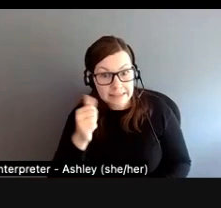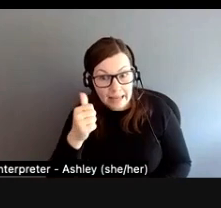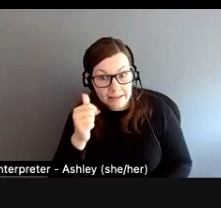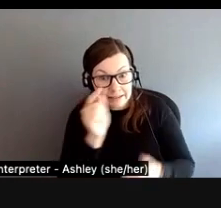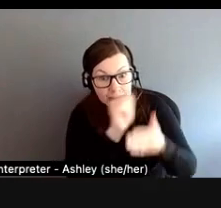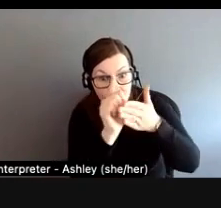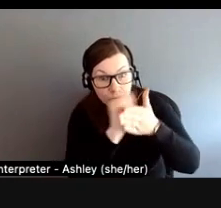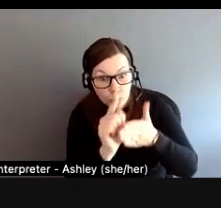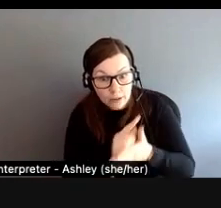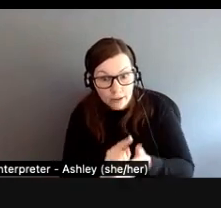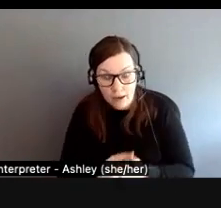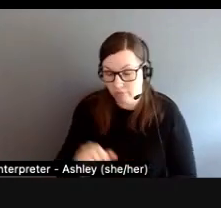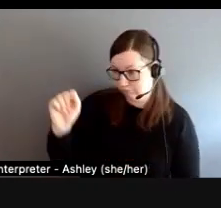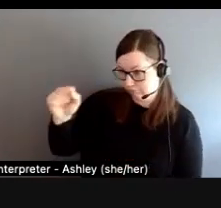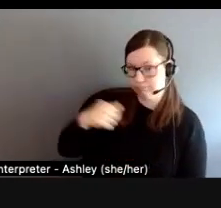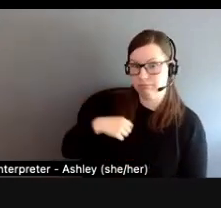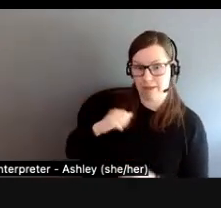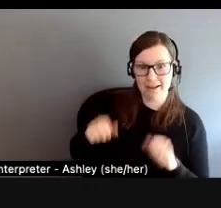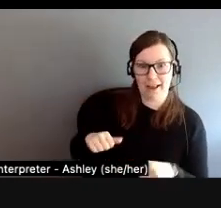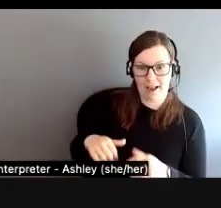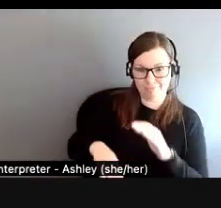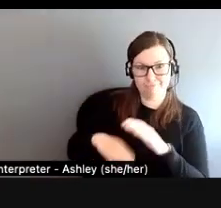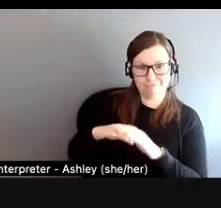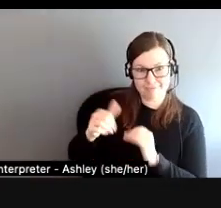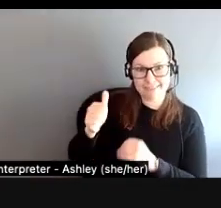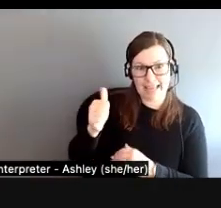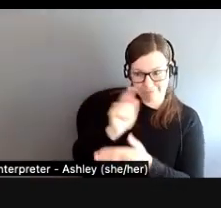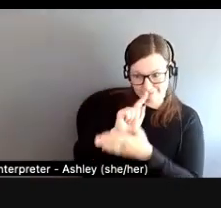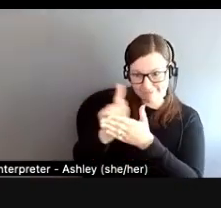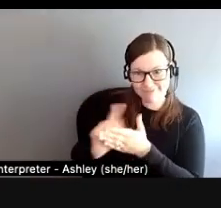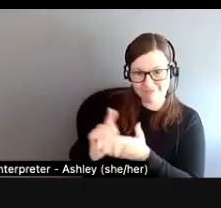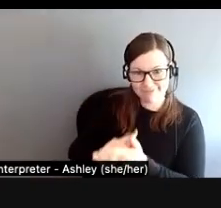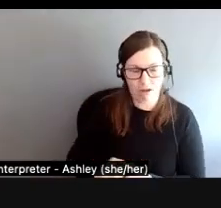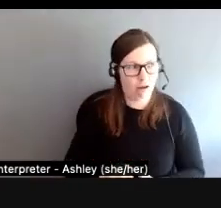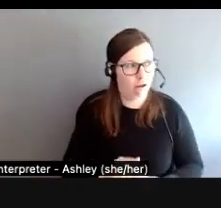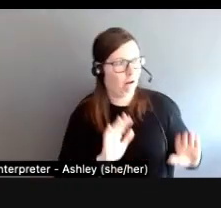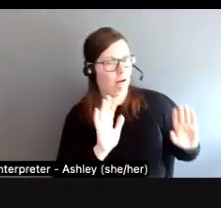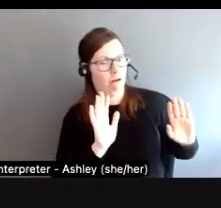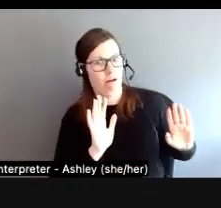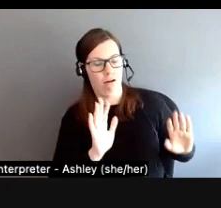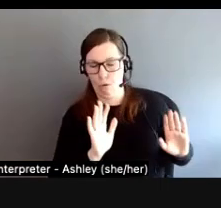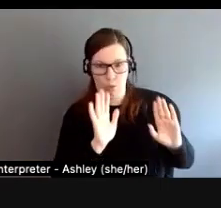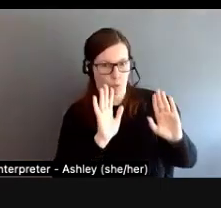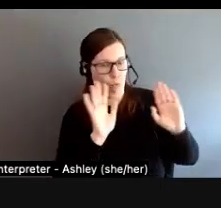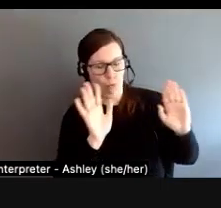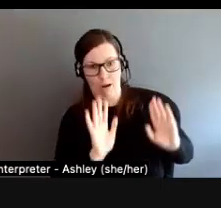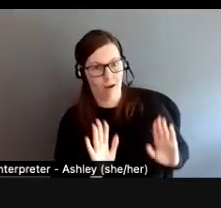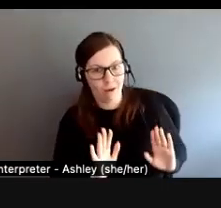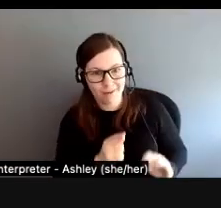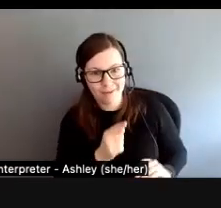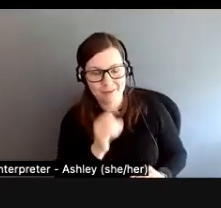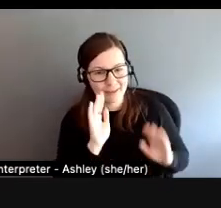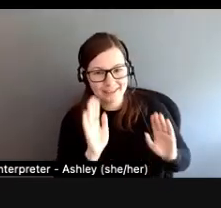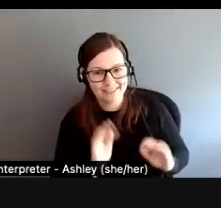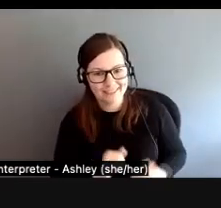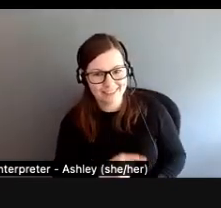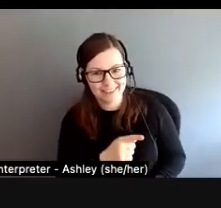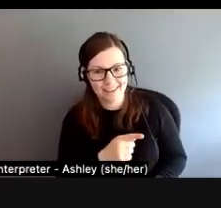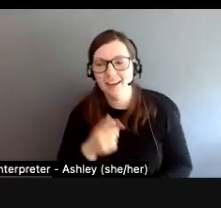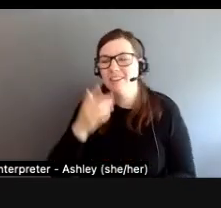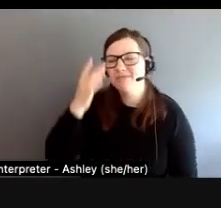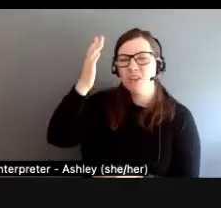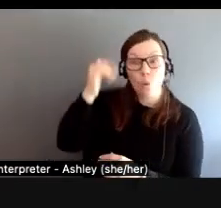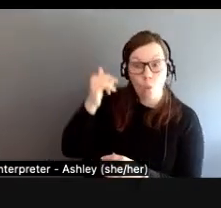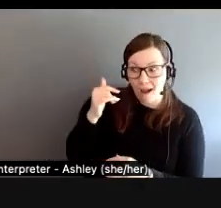week. Wow, that's a lot. Like that's incredible. Wow. Because I am doing short videos and because I